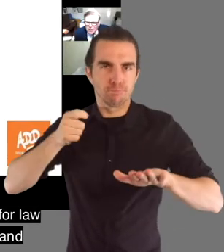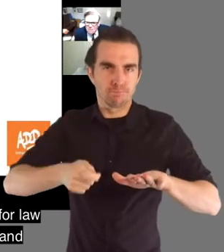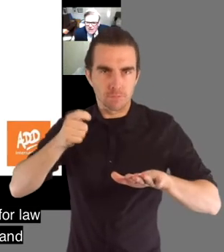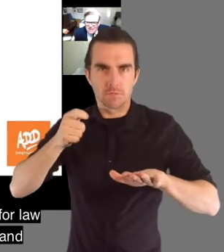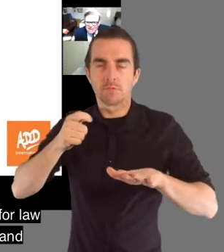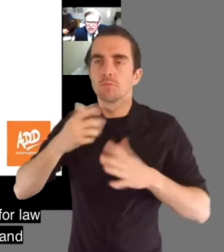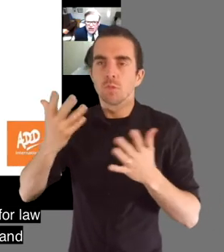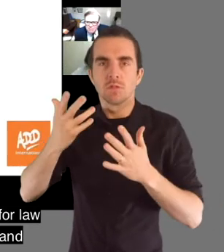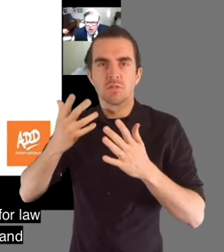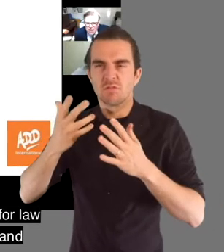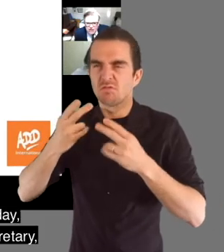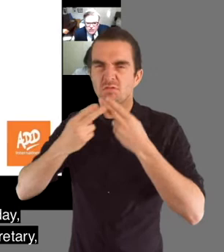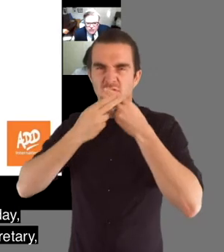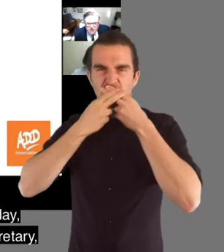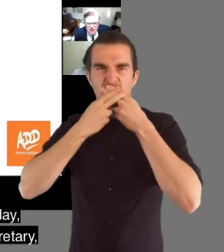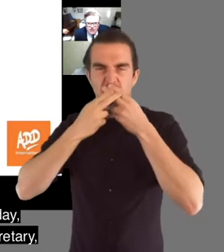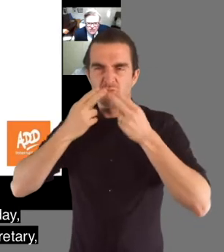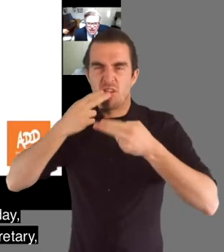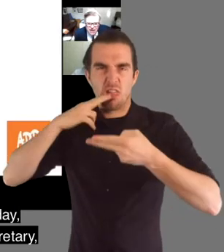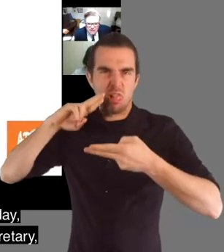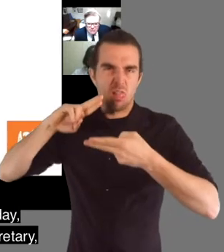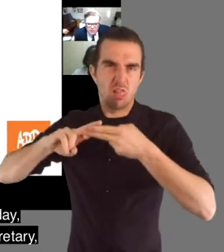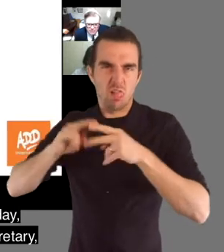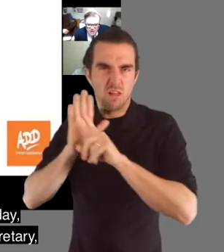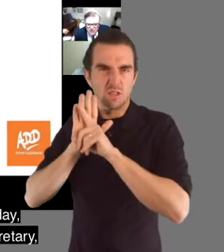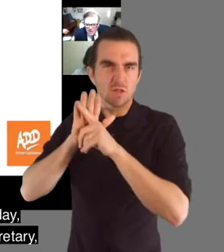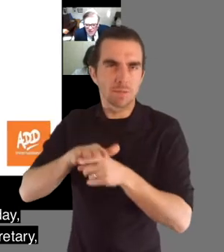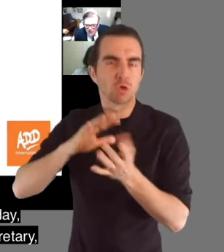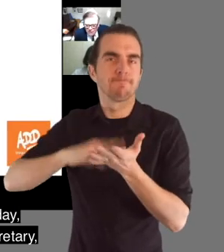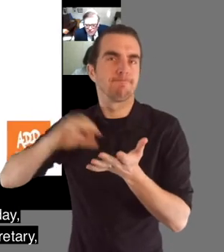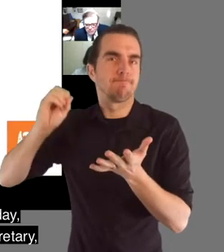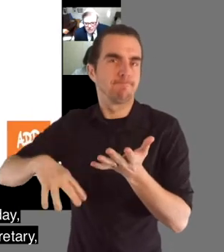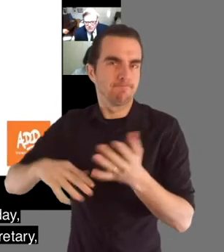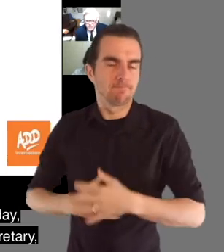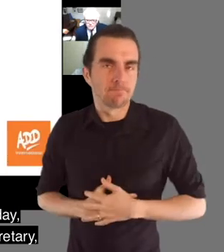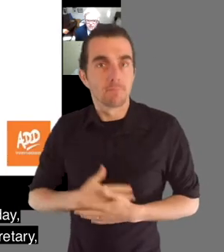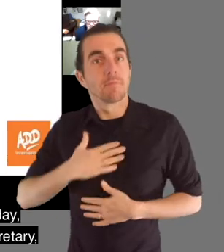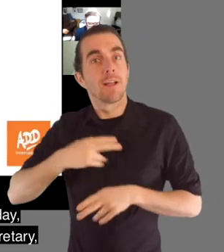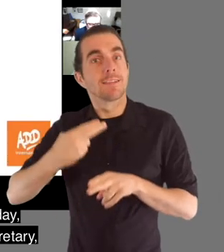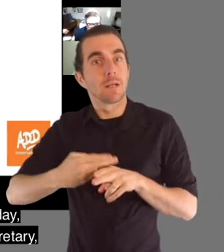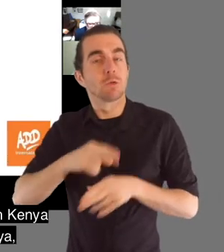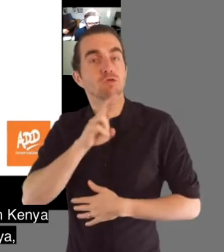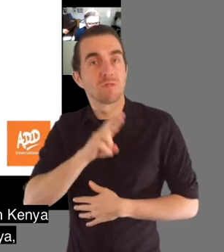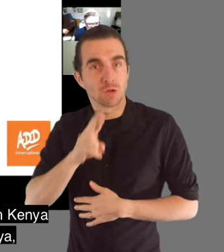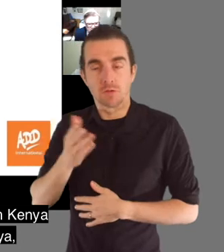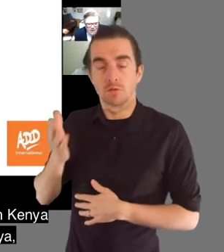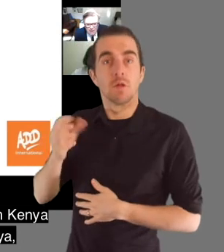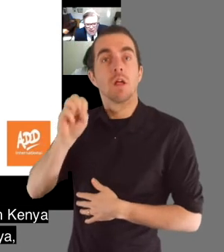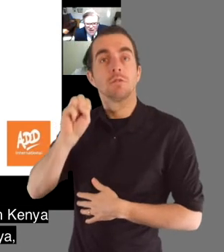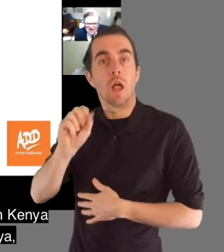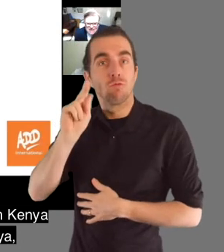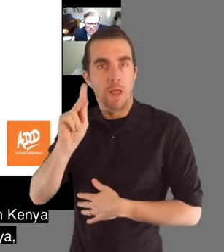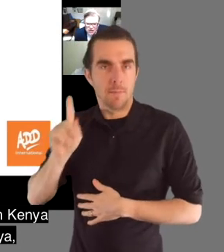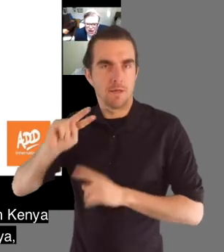on eliminating stigma and discrimination. And with me today, and I'm Richard Reeser, General Secretary, are Sarah